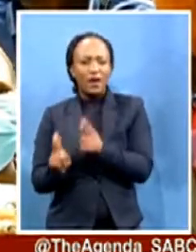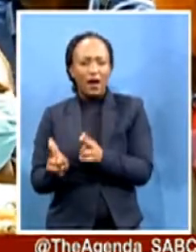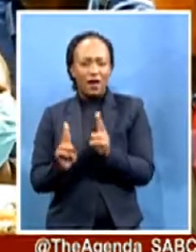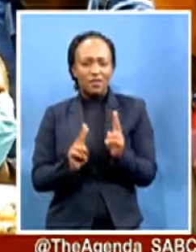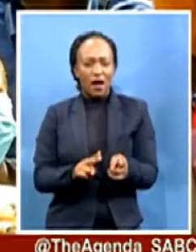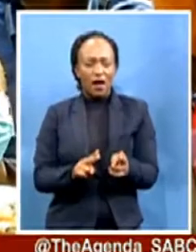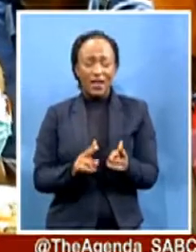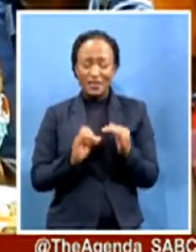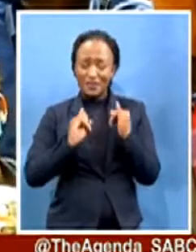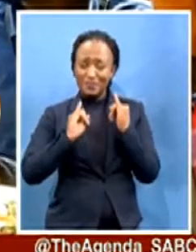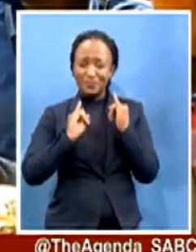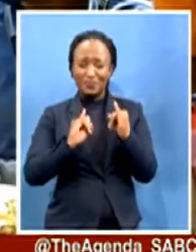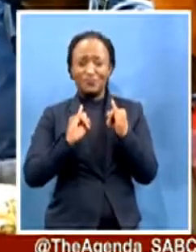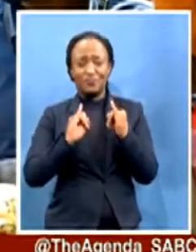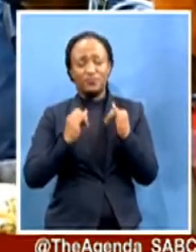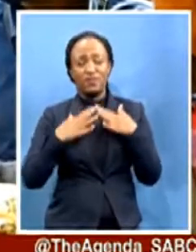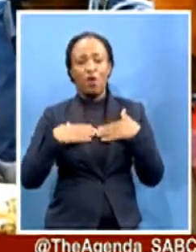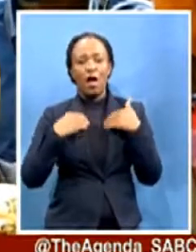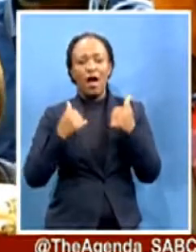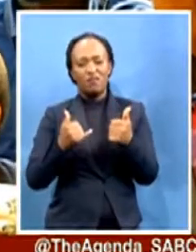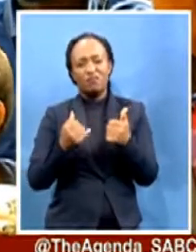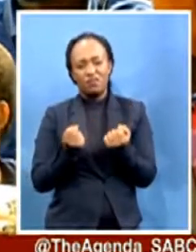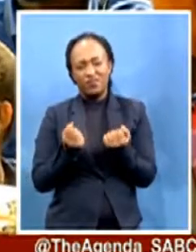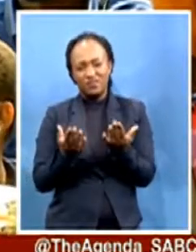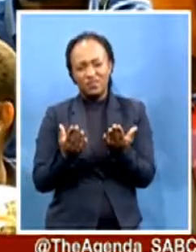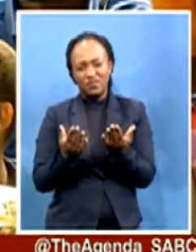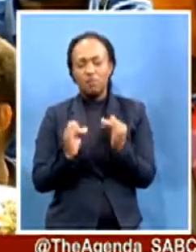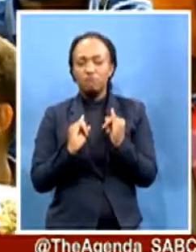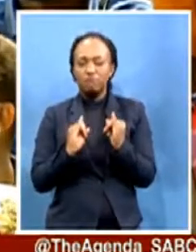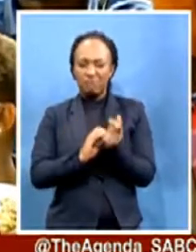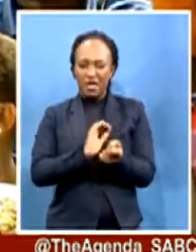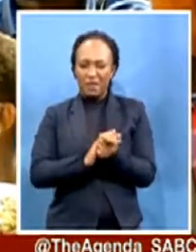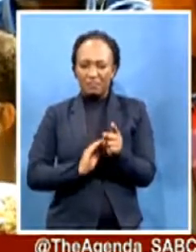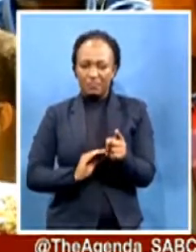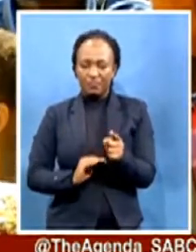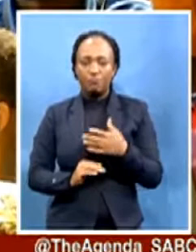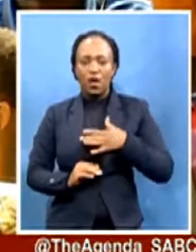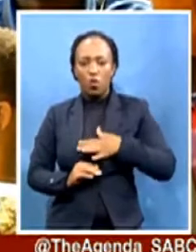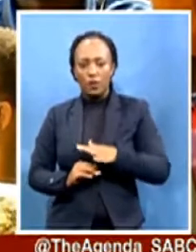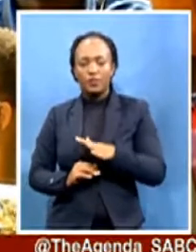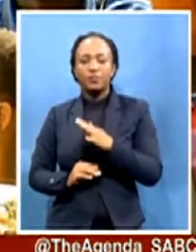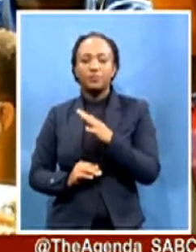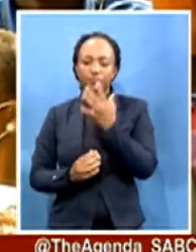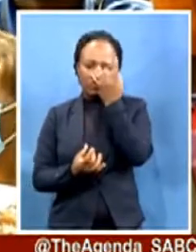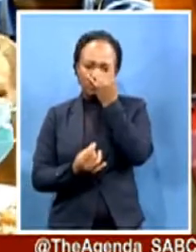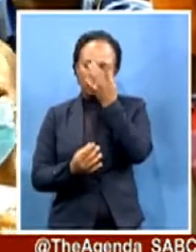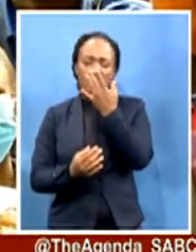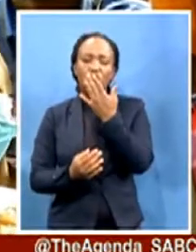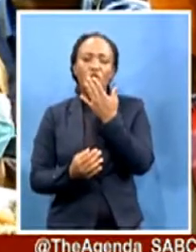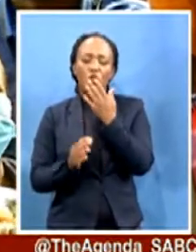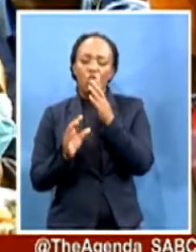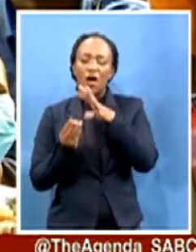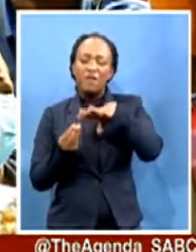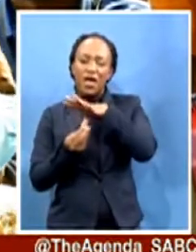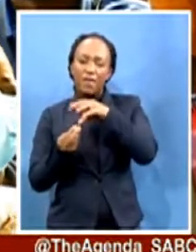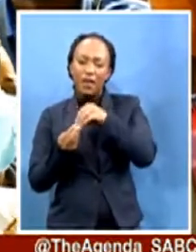that point of view, as I say, I want to convey condolences to the families of those whom we have lost.